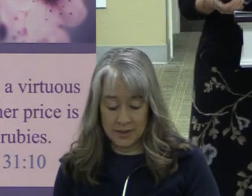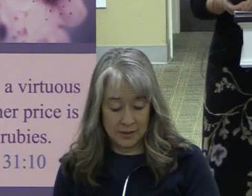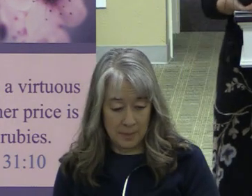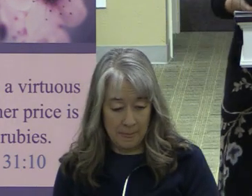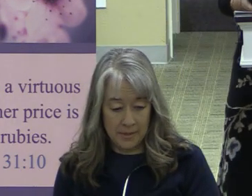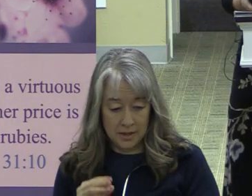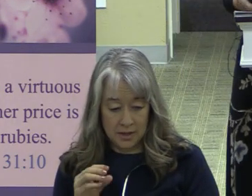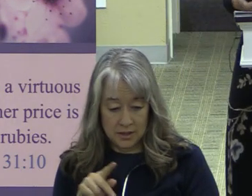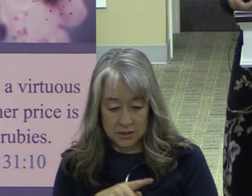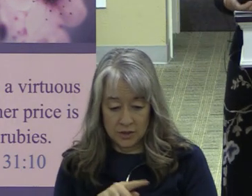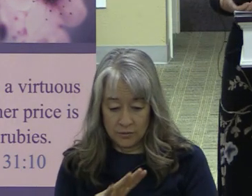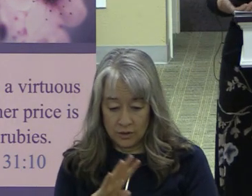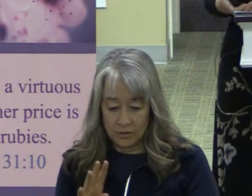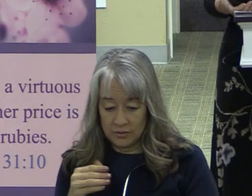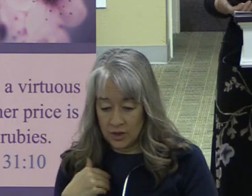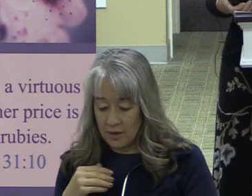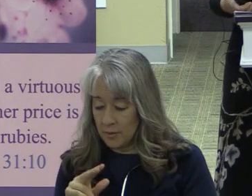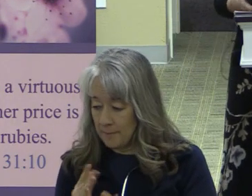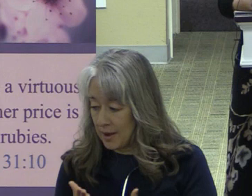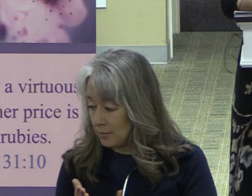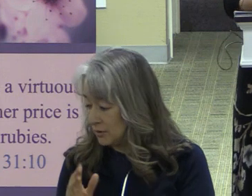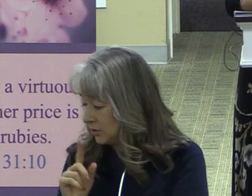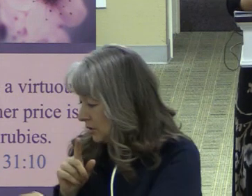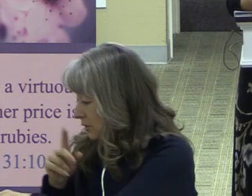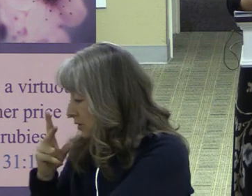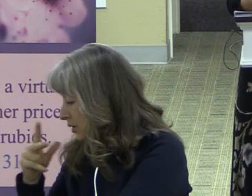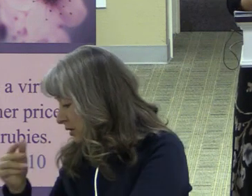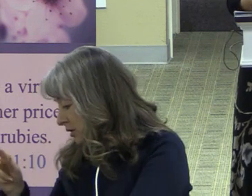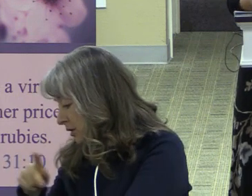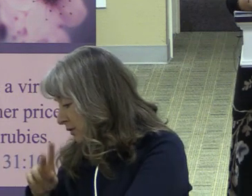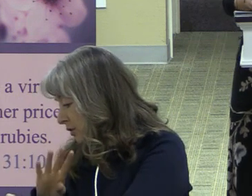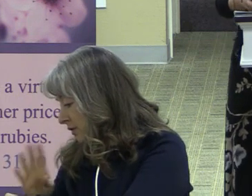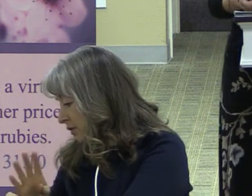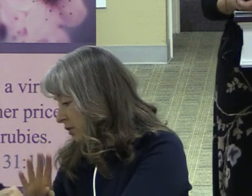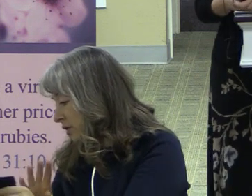In Psalm 44, if you have your Bibles, if you want to look in Psalm